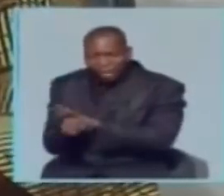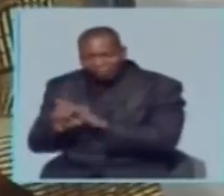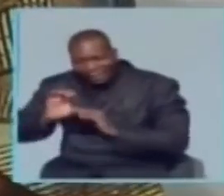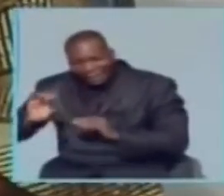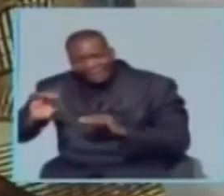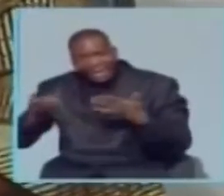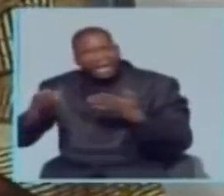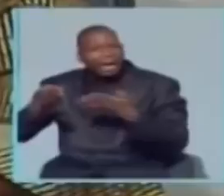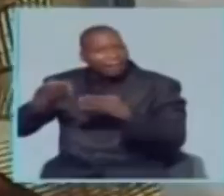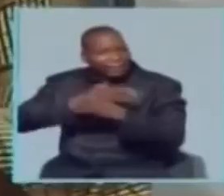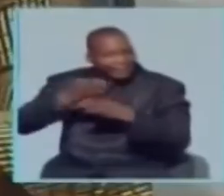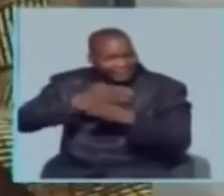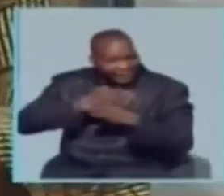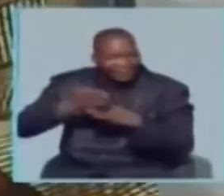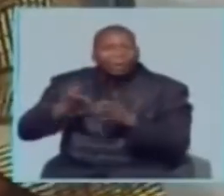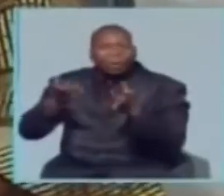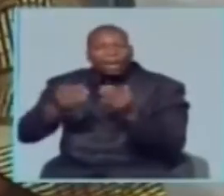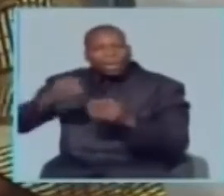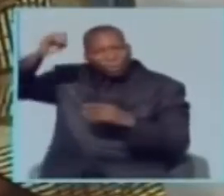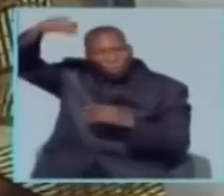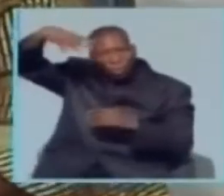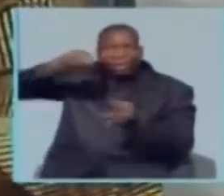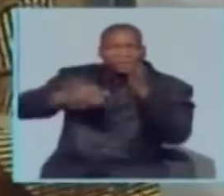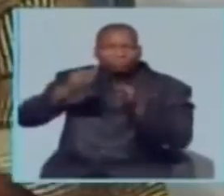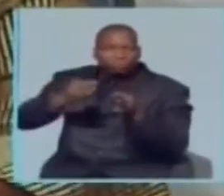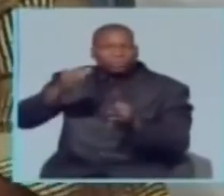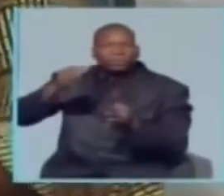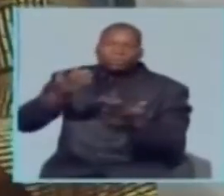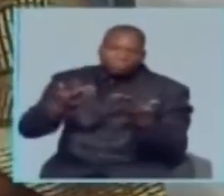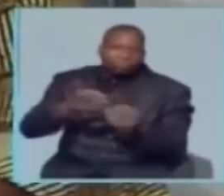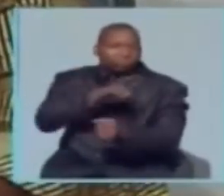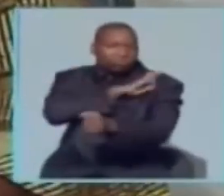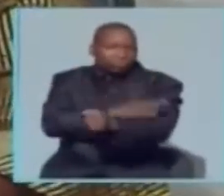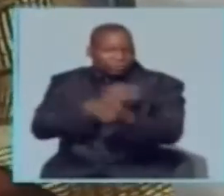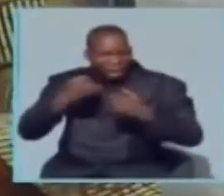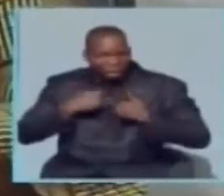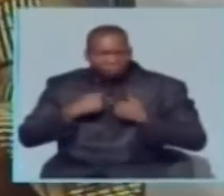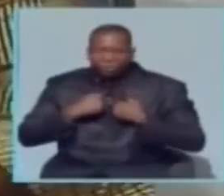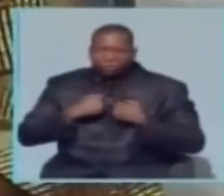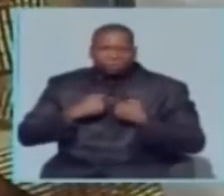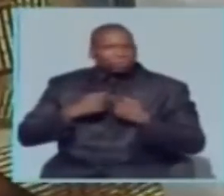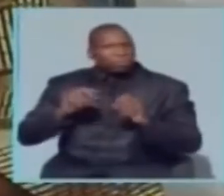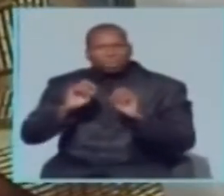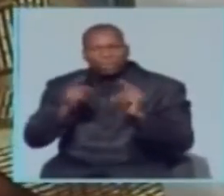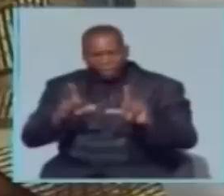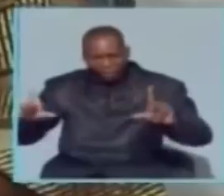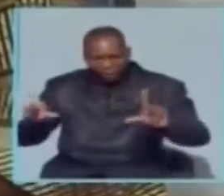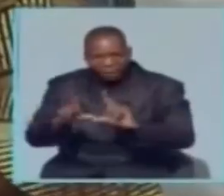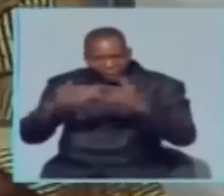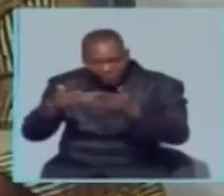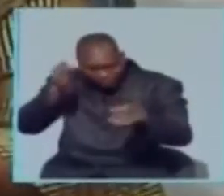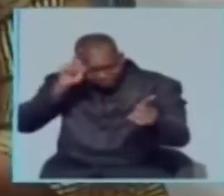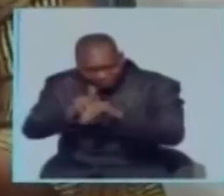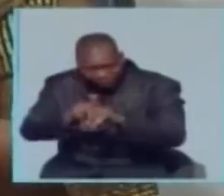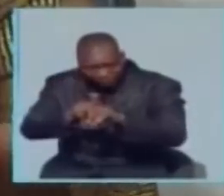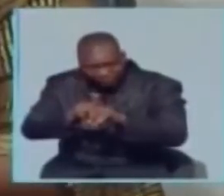businesses, promoters of solar, that say they have the resources, we are very happy to give them a license, to agree the terms with them, and just